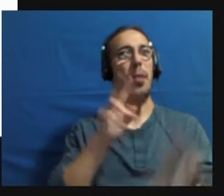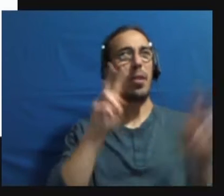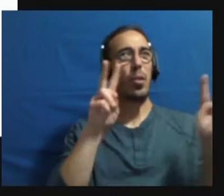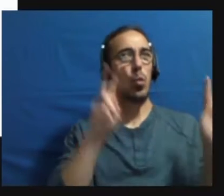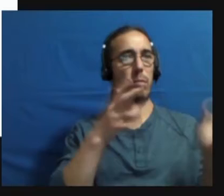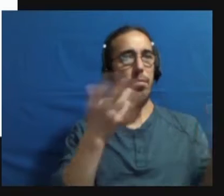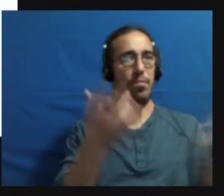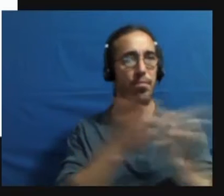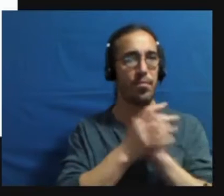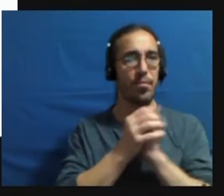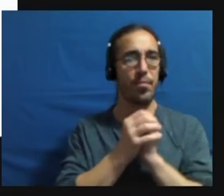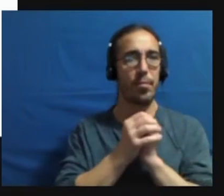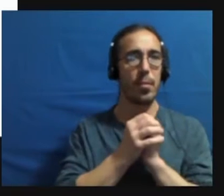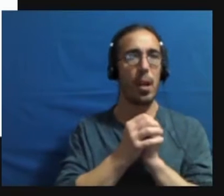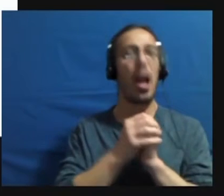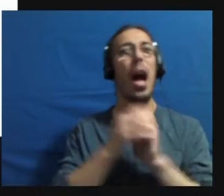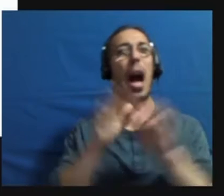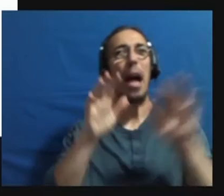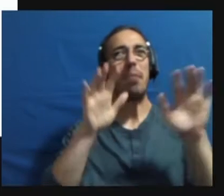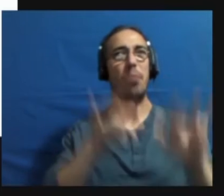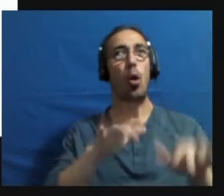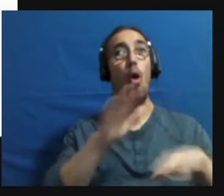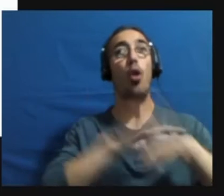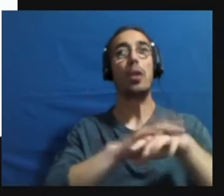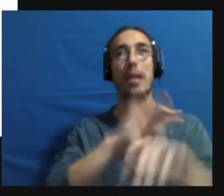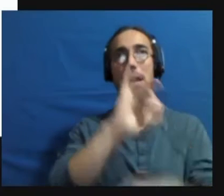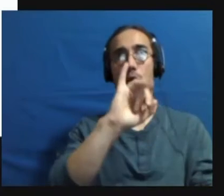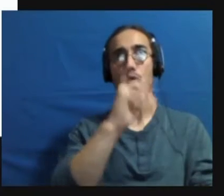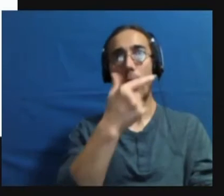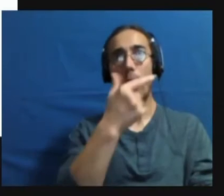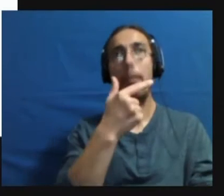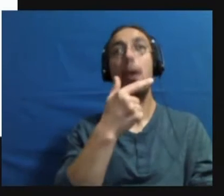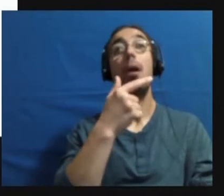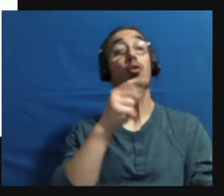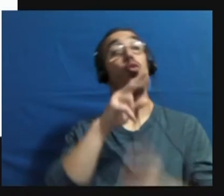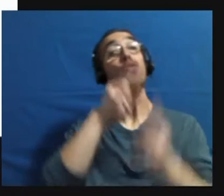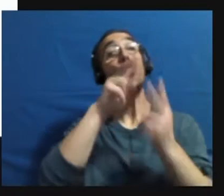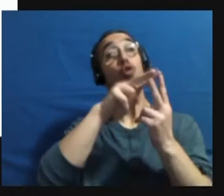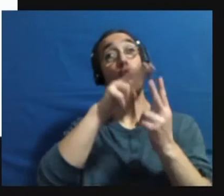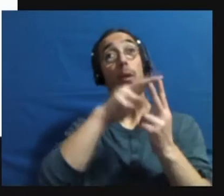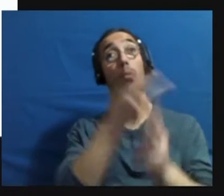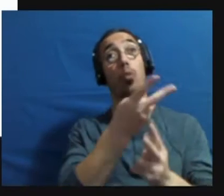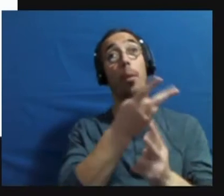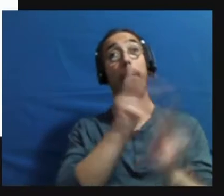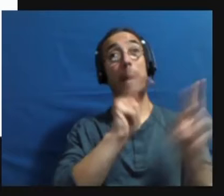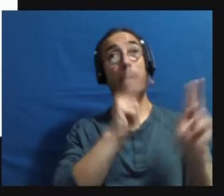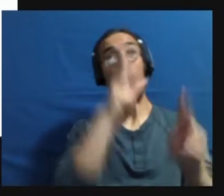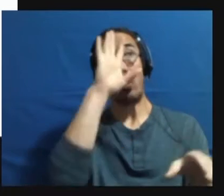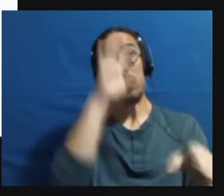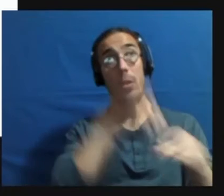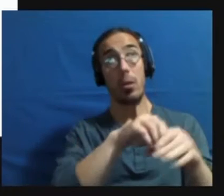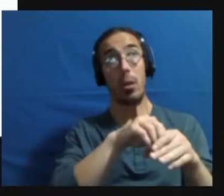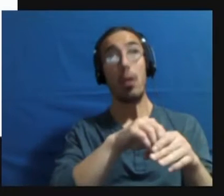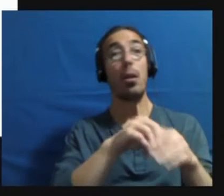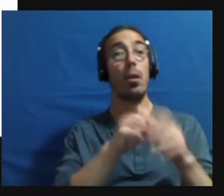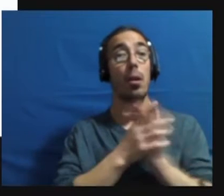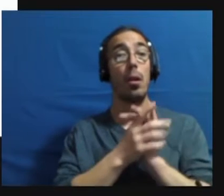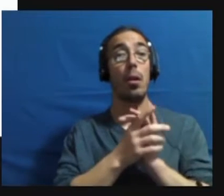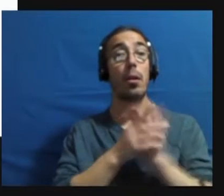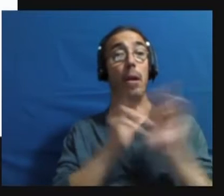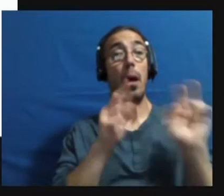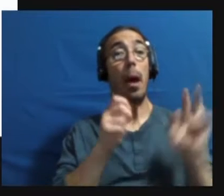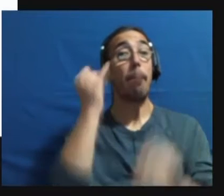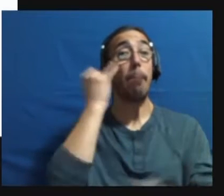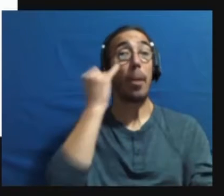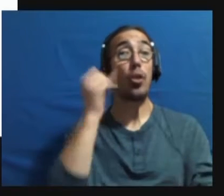on Instagram. And this couple they're both autistic. And in this quote it says, imagine if